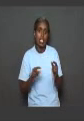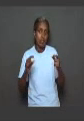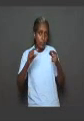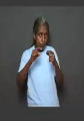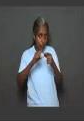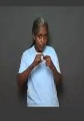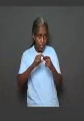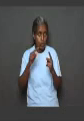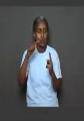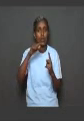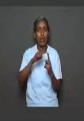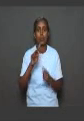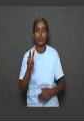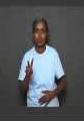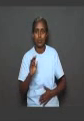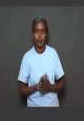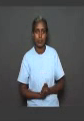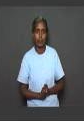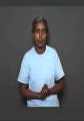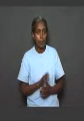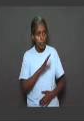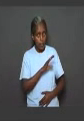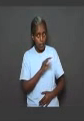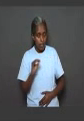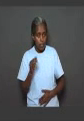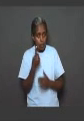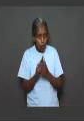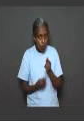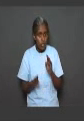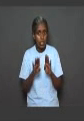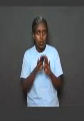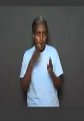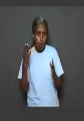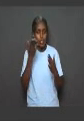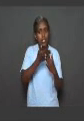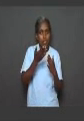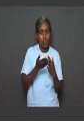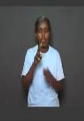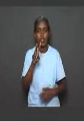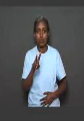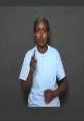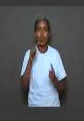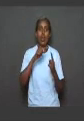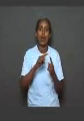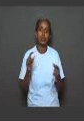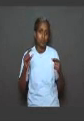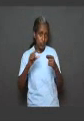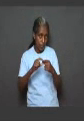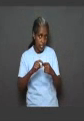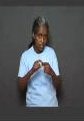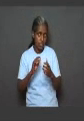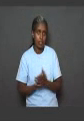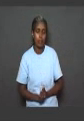-infinity up to 2 and the open interval 2 up to infinity.